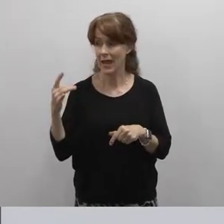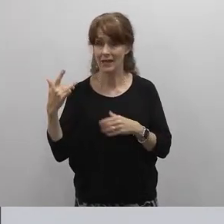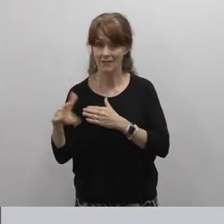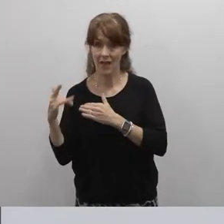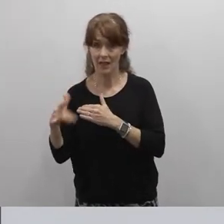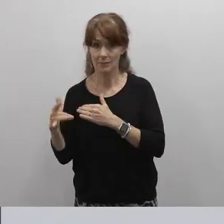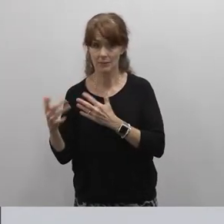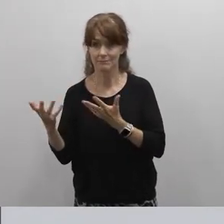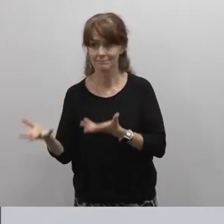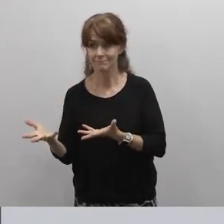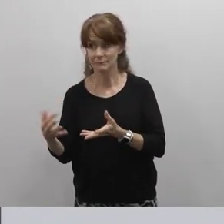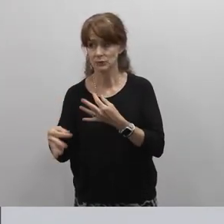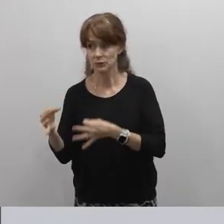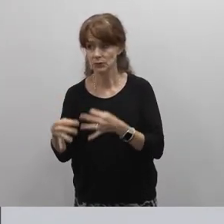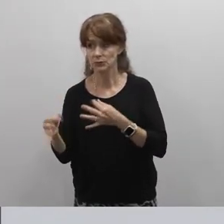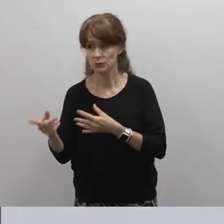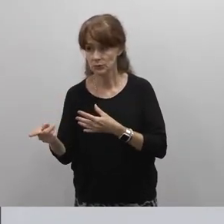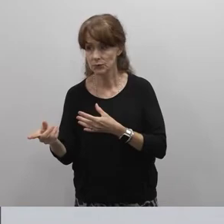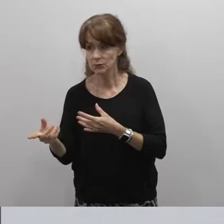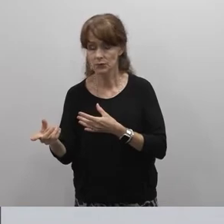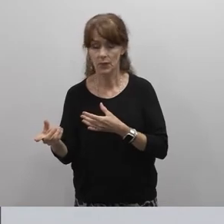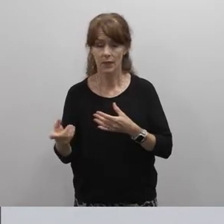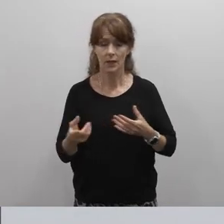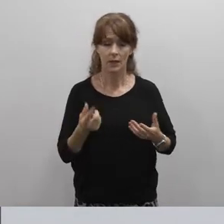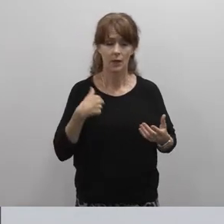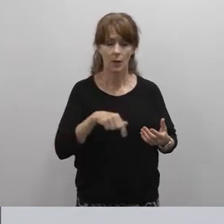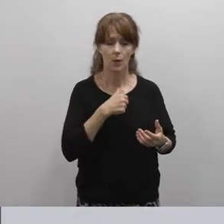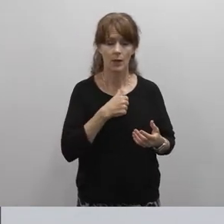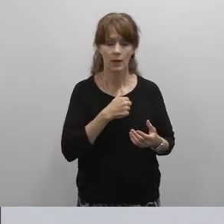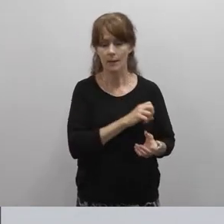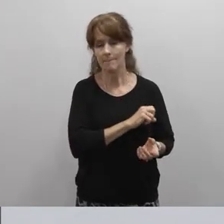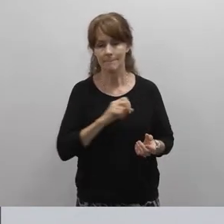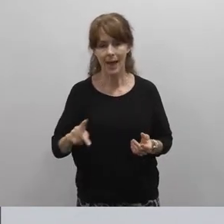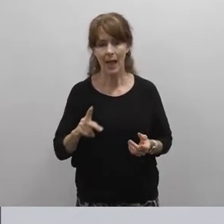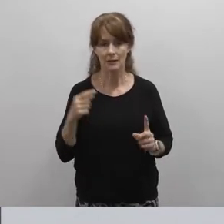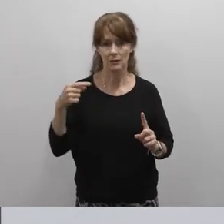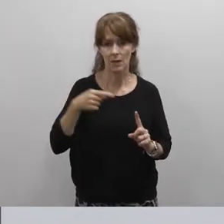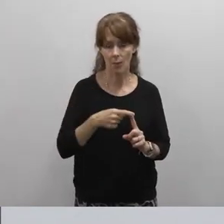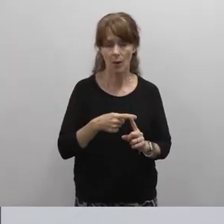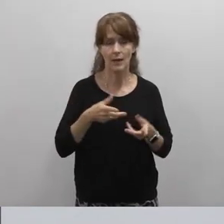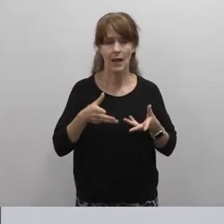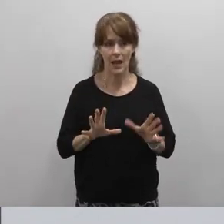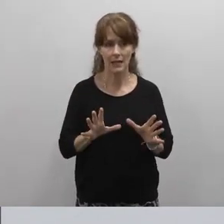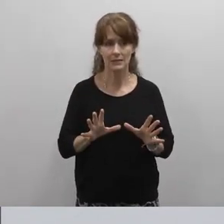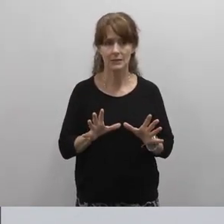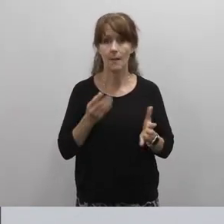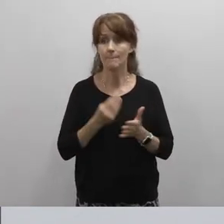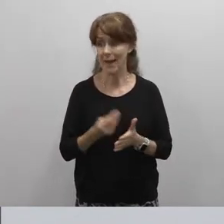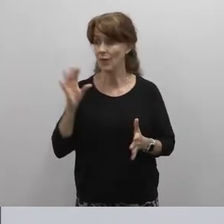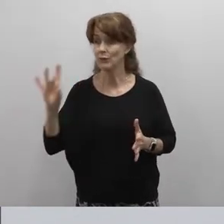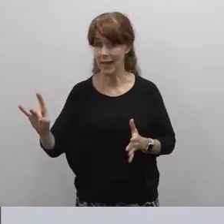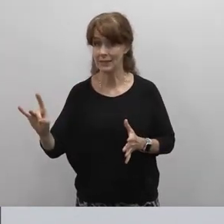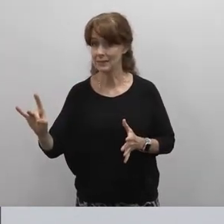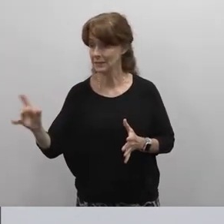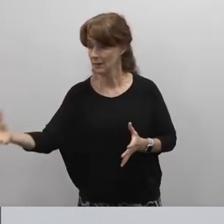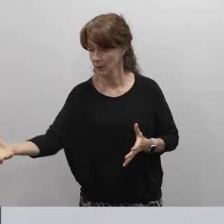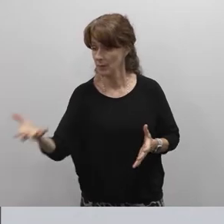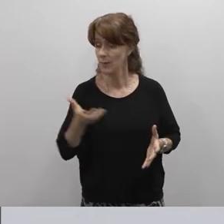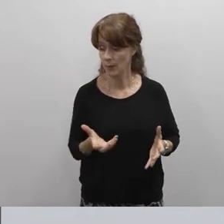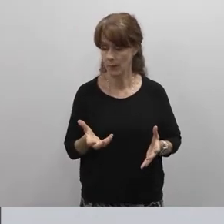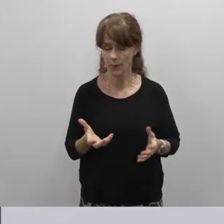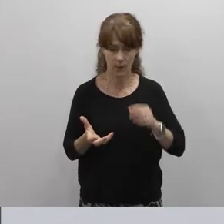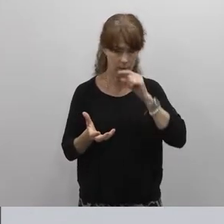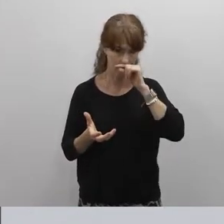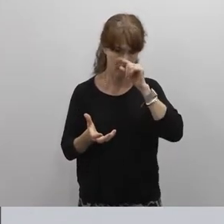vehicles on the yard available for us to purchase. And then I think we just revisit that particular point. Let's, in fact, buy those 8 vehicles that are clean energy